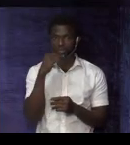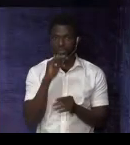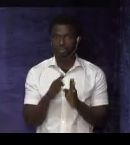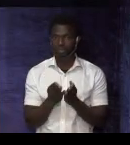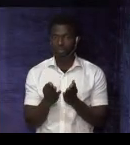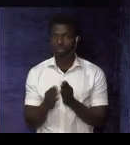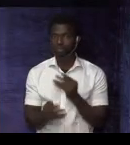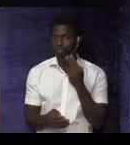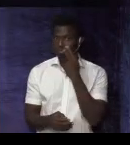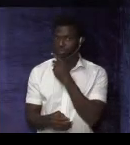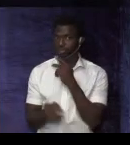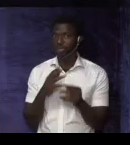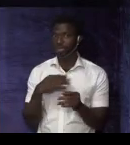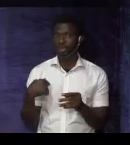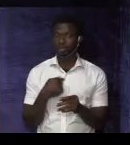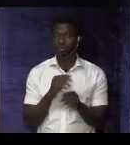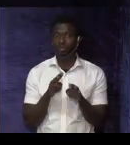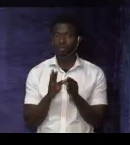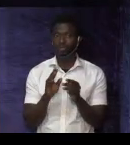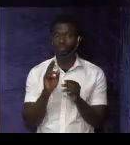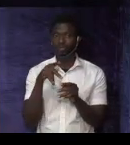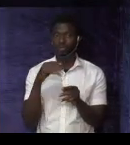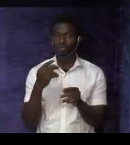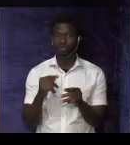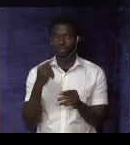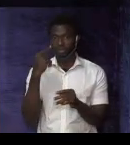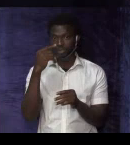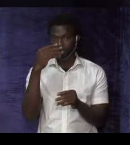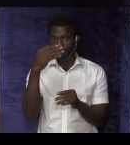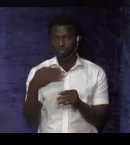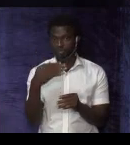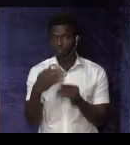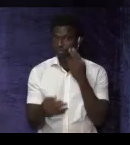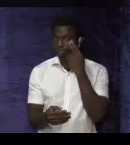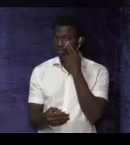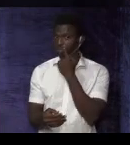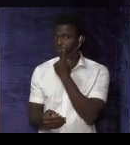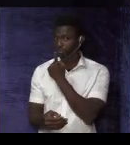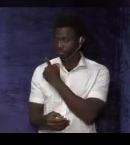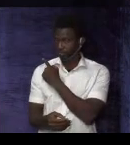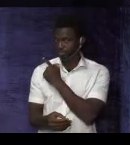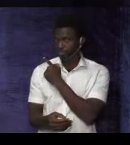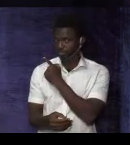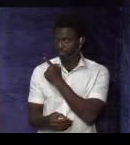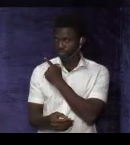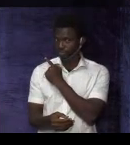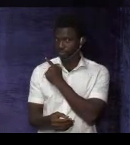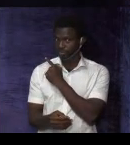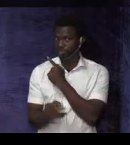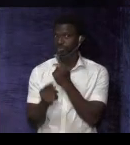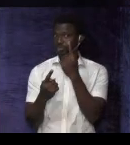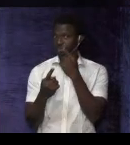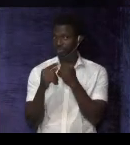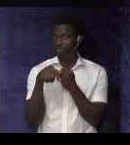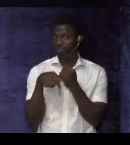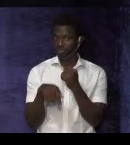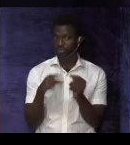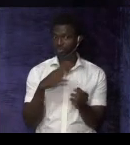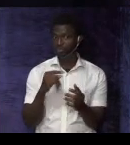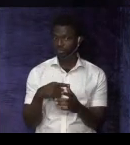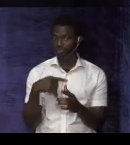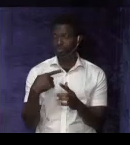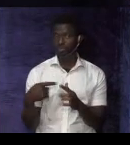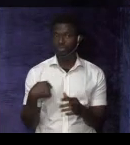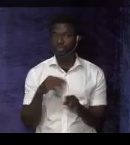open. And then we open up the front, the white part. So it comes, and it comes down. And